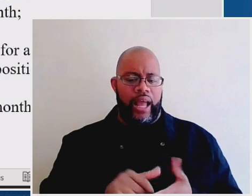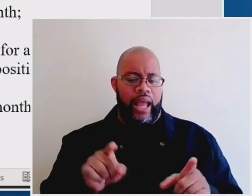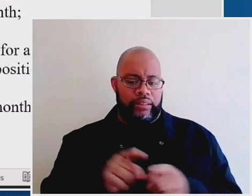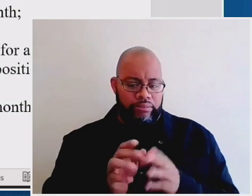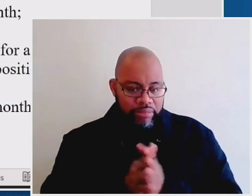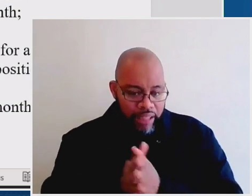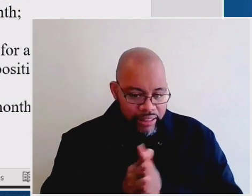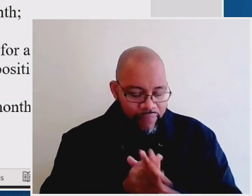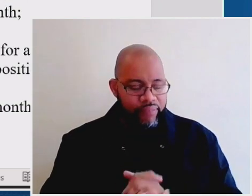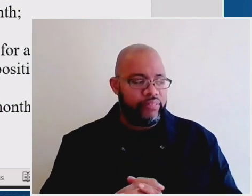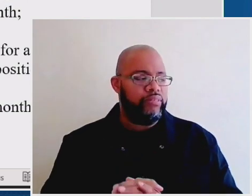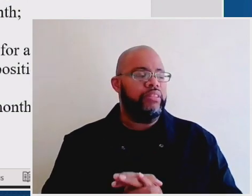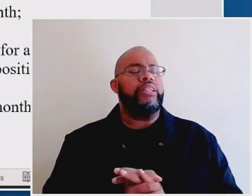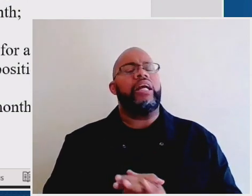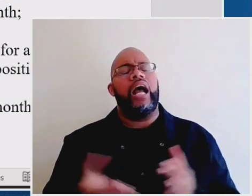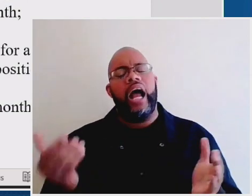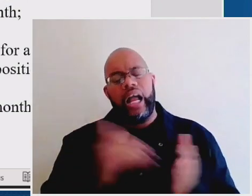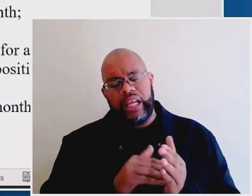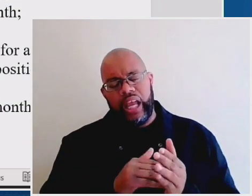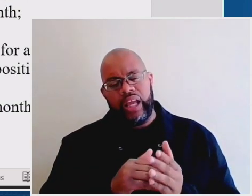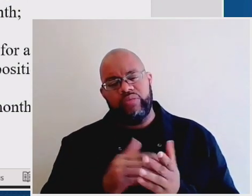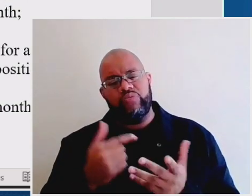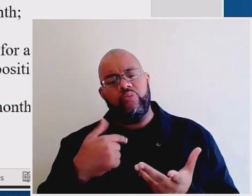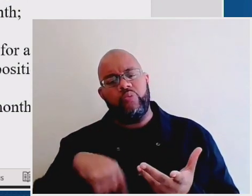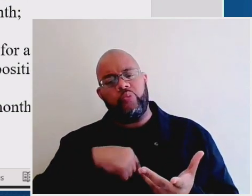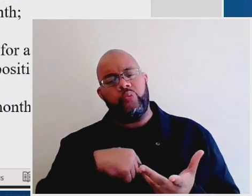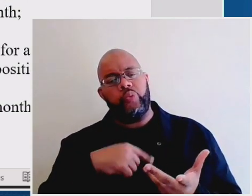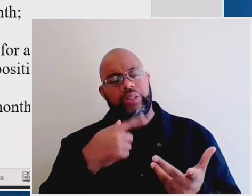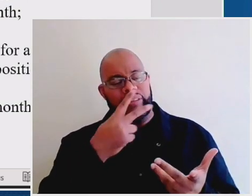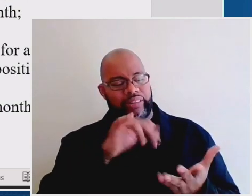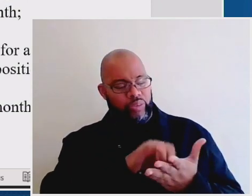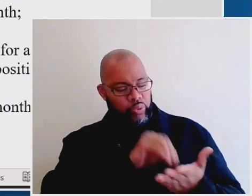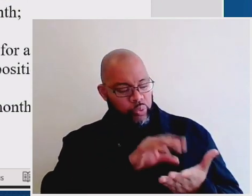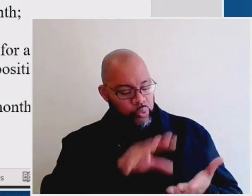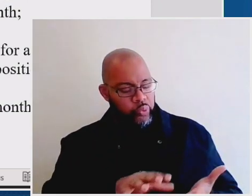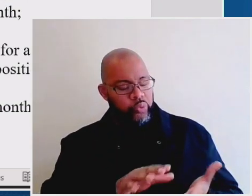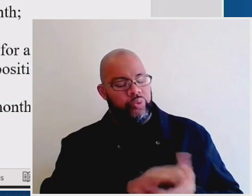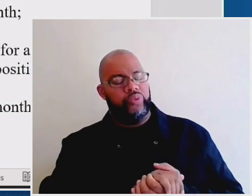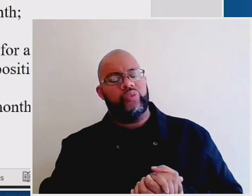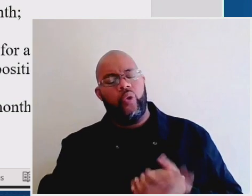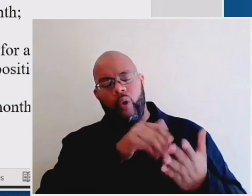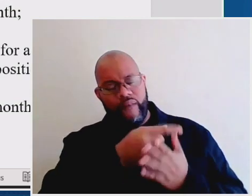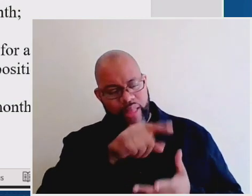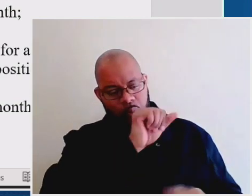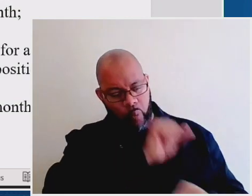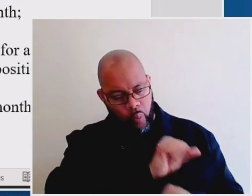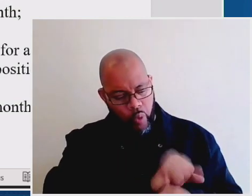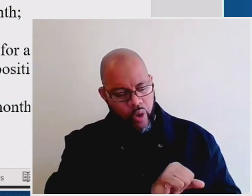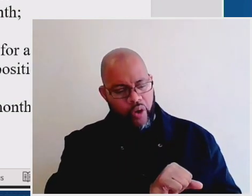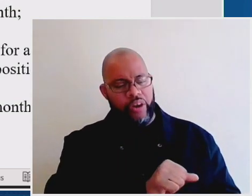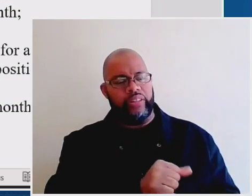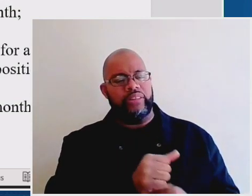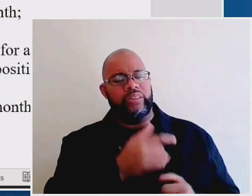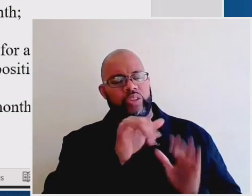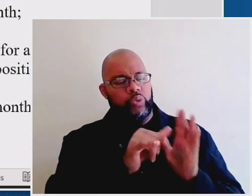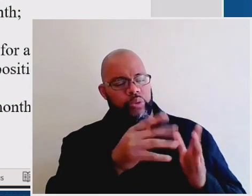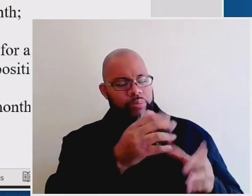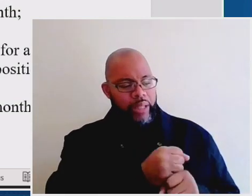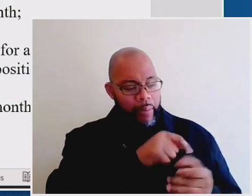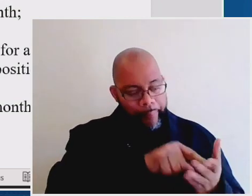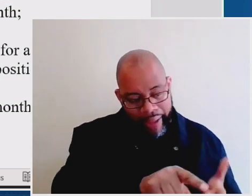And again, with students, a lot of them work or do what they need to do to get paid because it